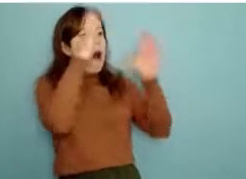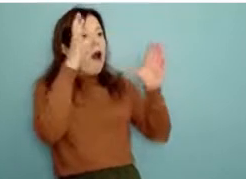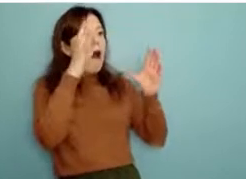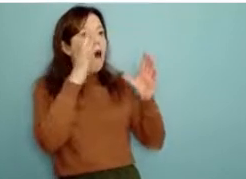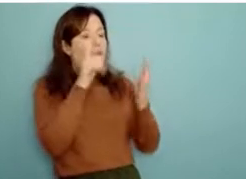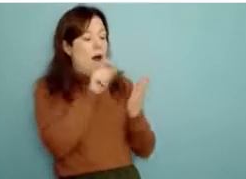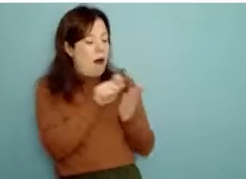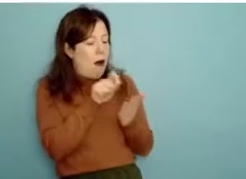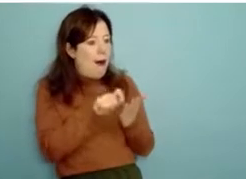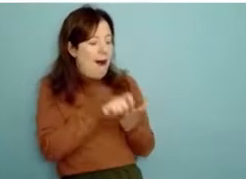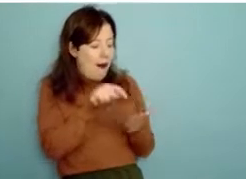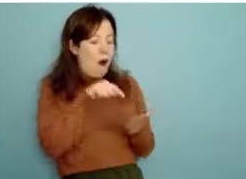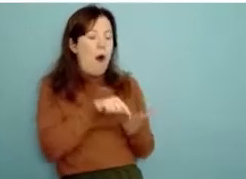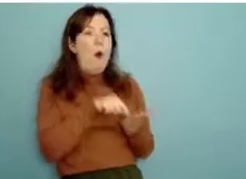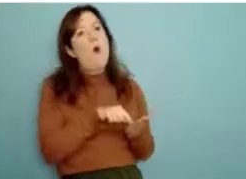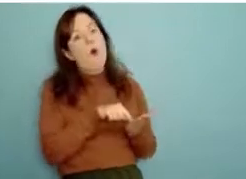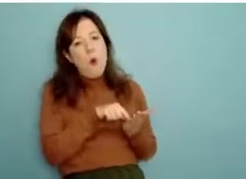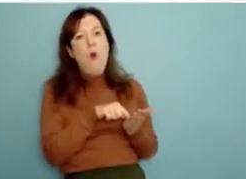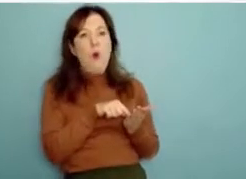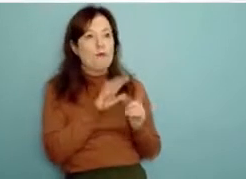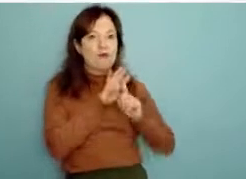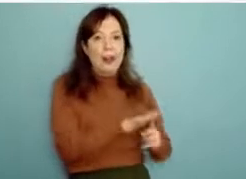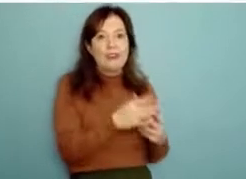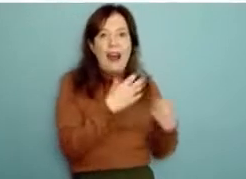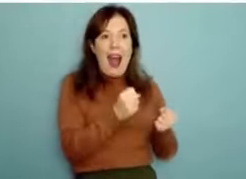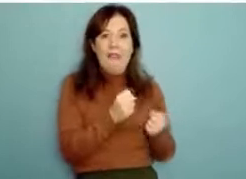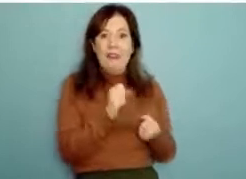measures and how to make the most of session time.